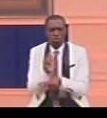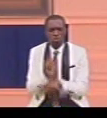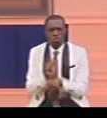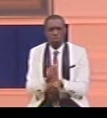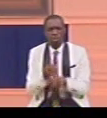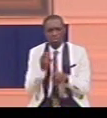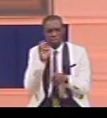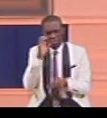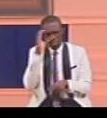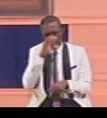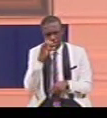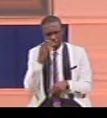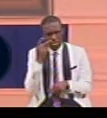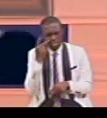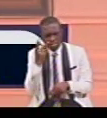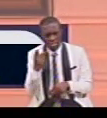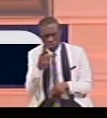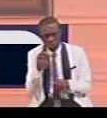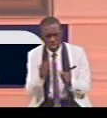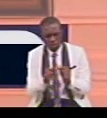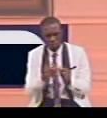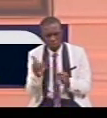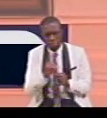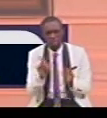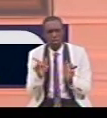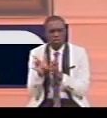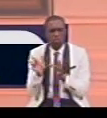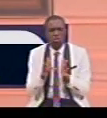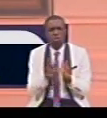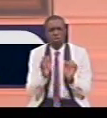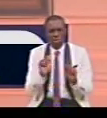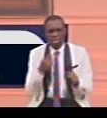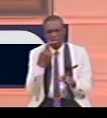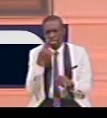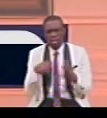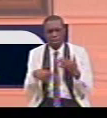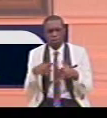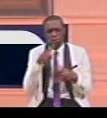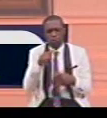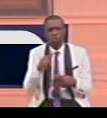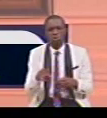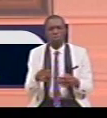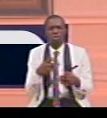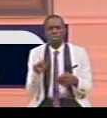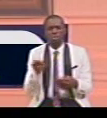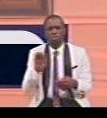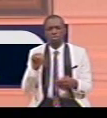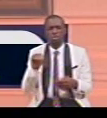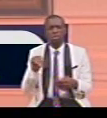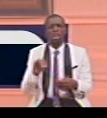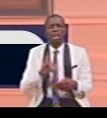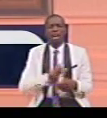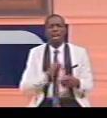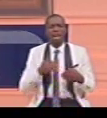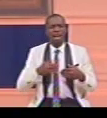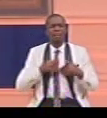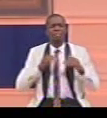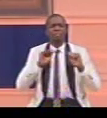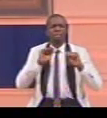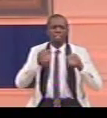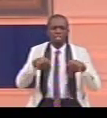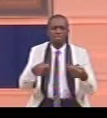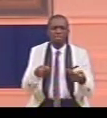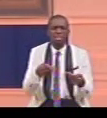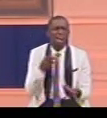now he can say this about you but for China I have given him I have given her the words